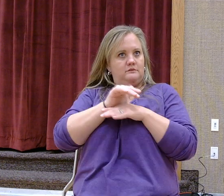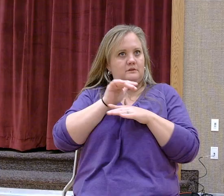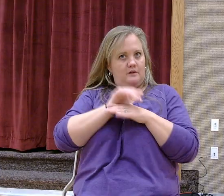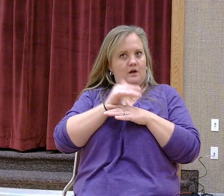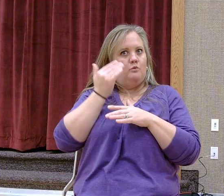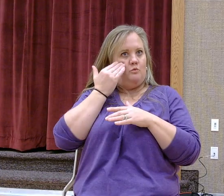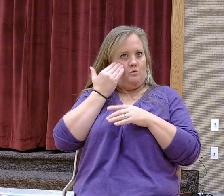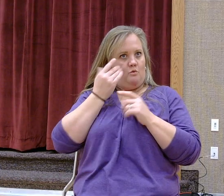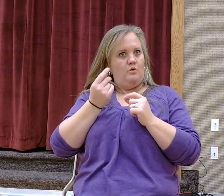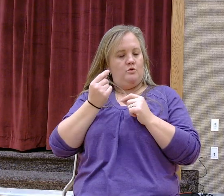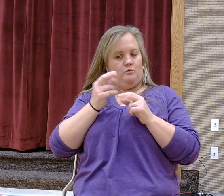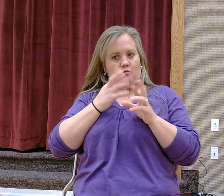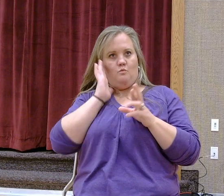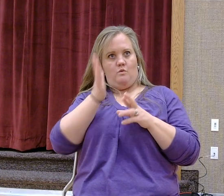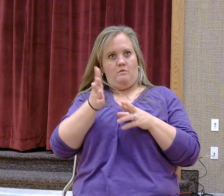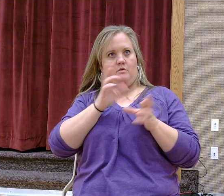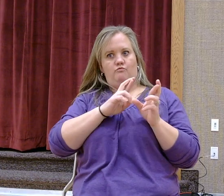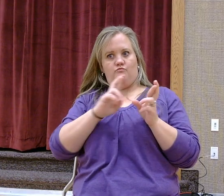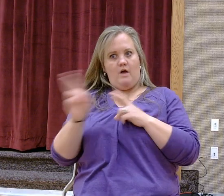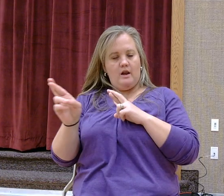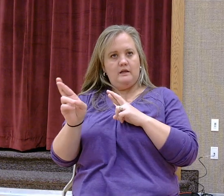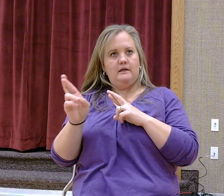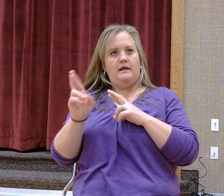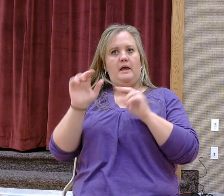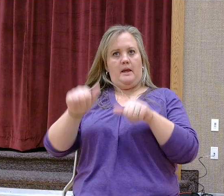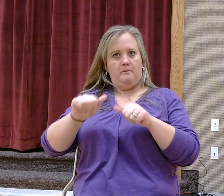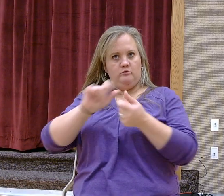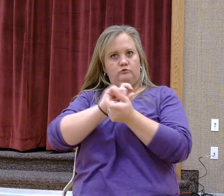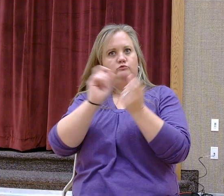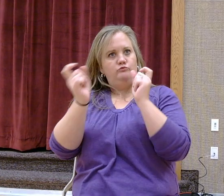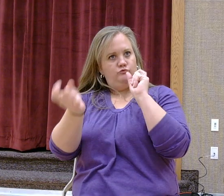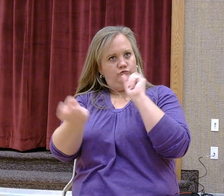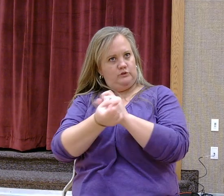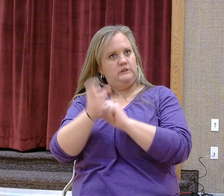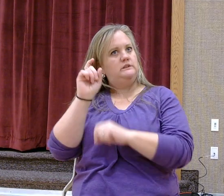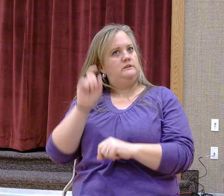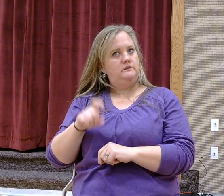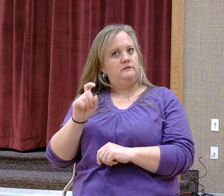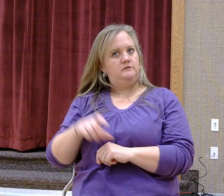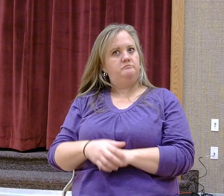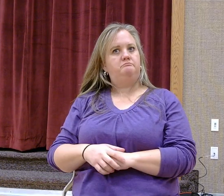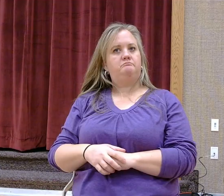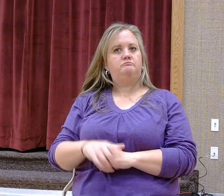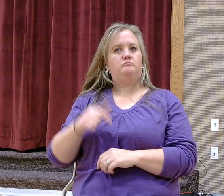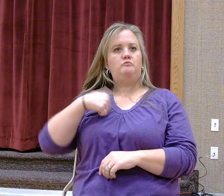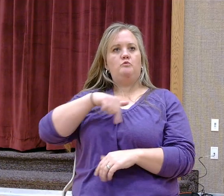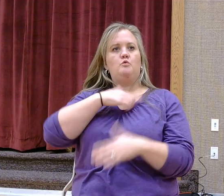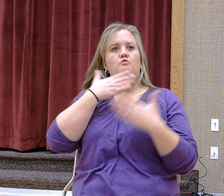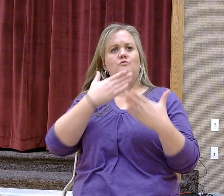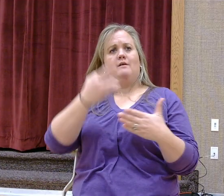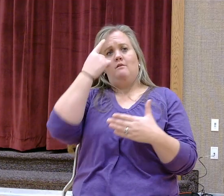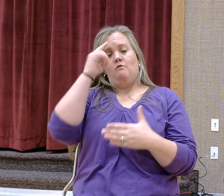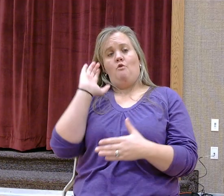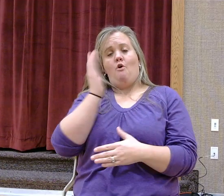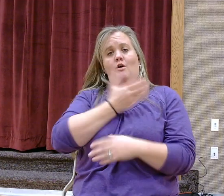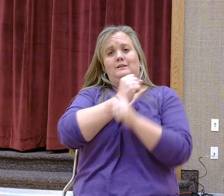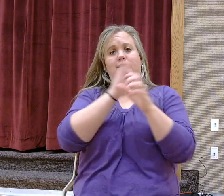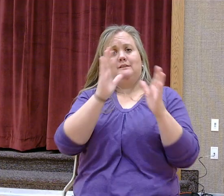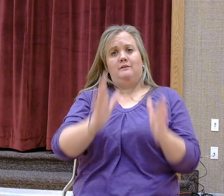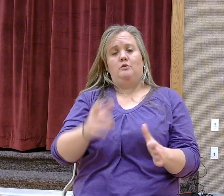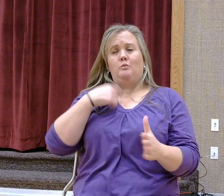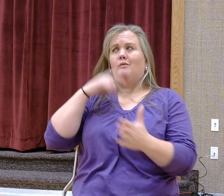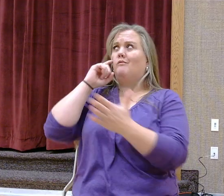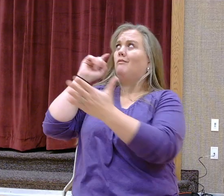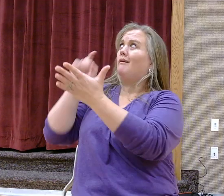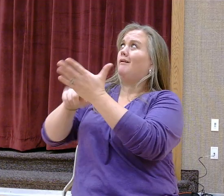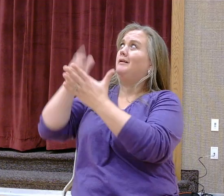be ready and able to make the changes we need. We're grateful for our Savior. We recognize Him